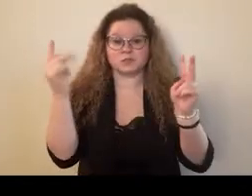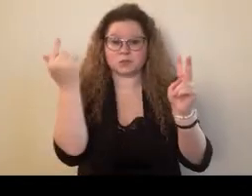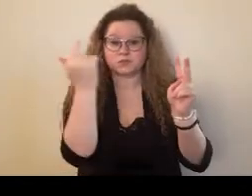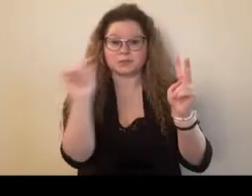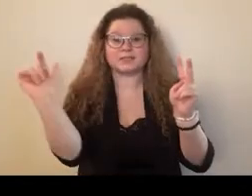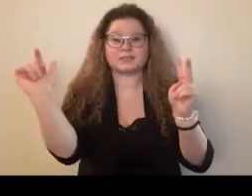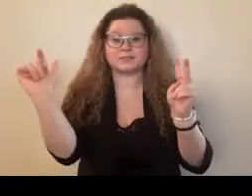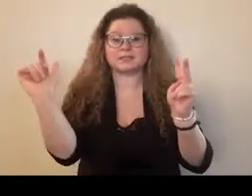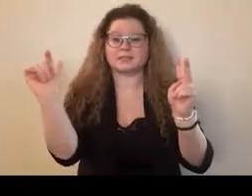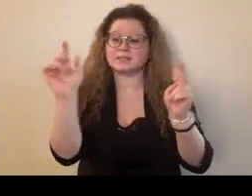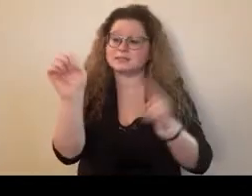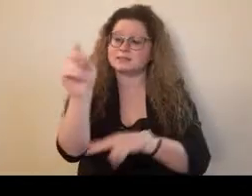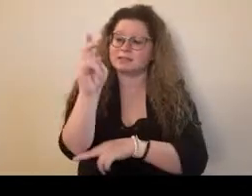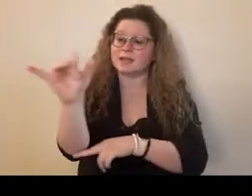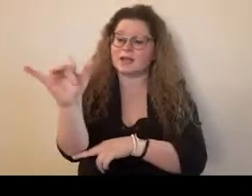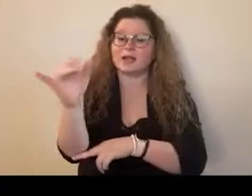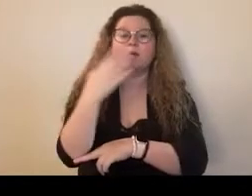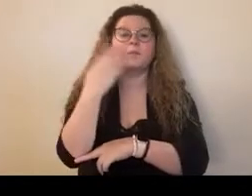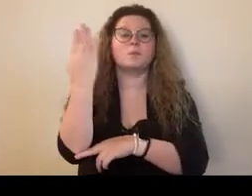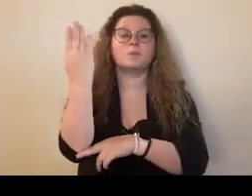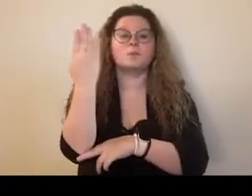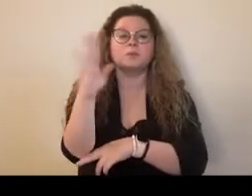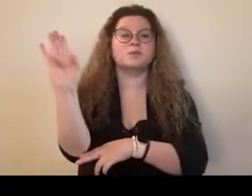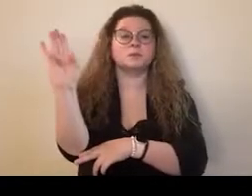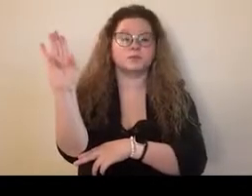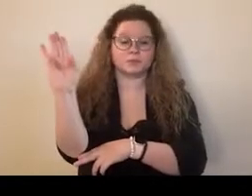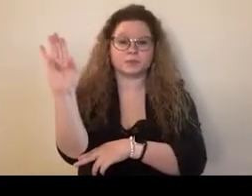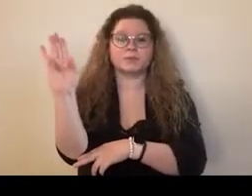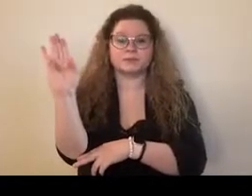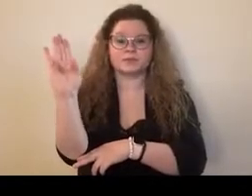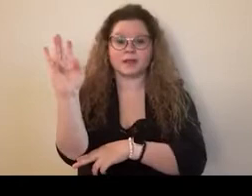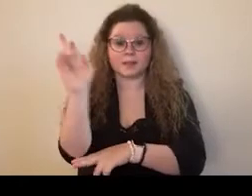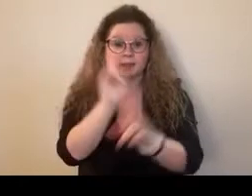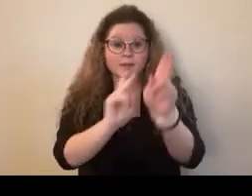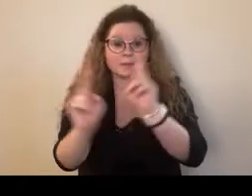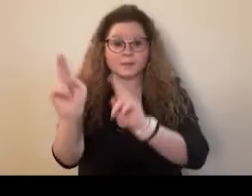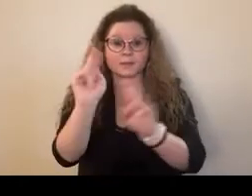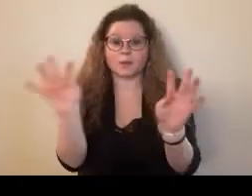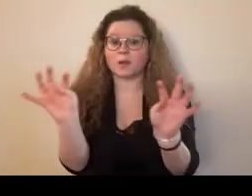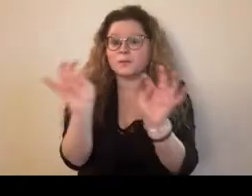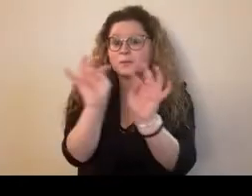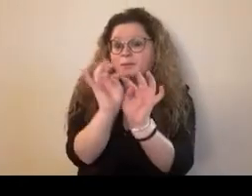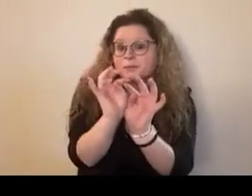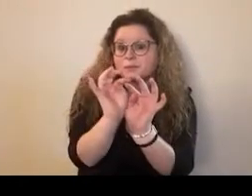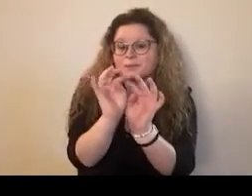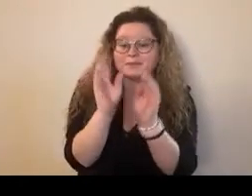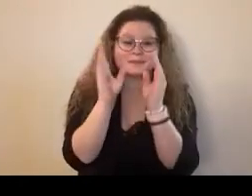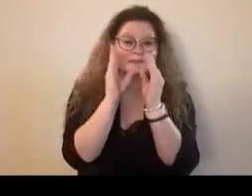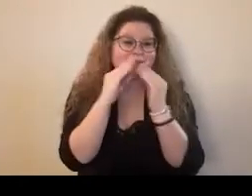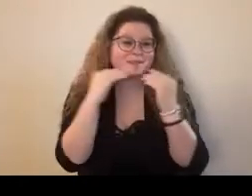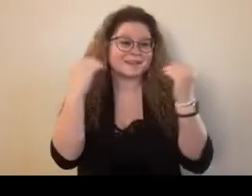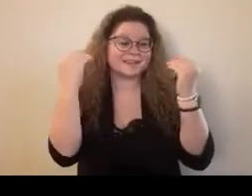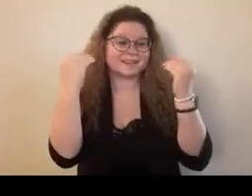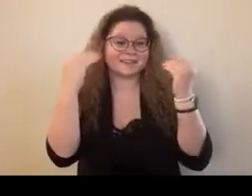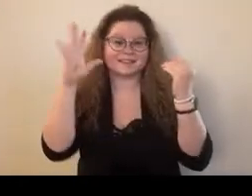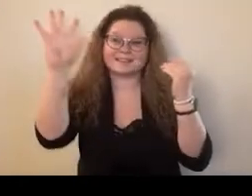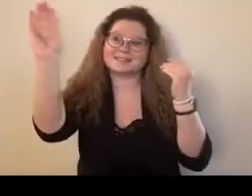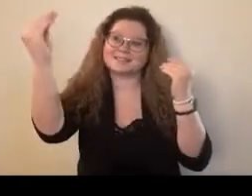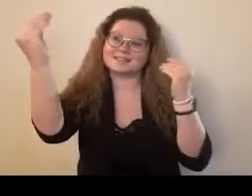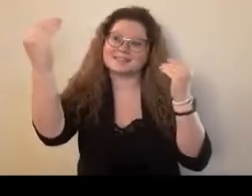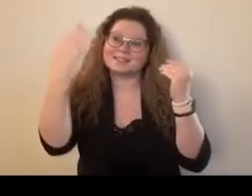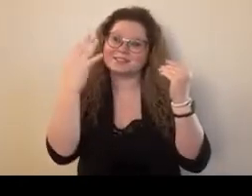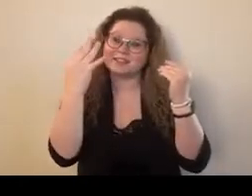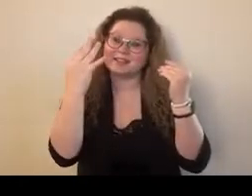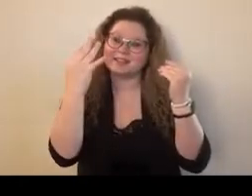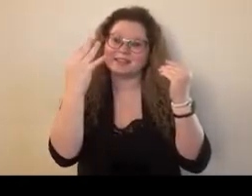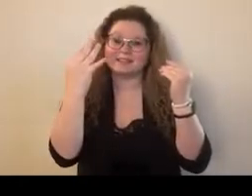blue sky. The people in the picture are all huddled together with big smiles in sunshine. There